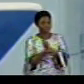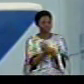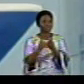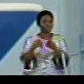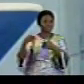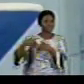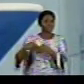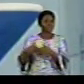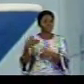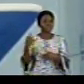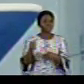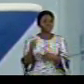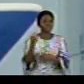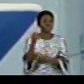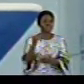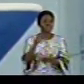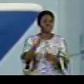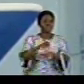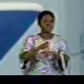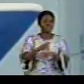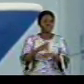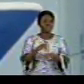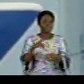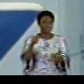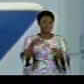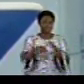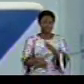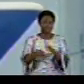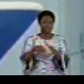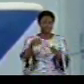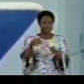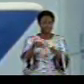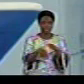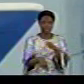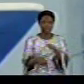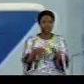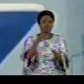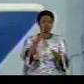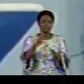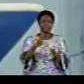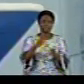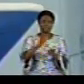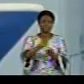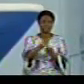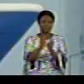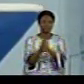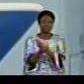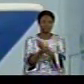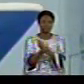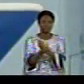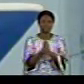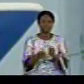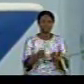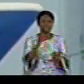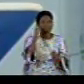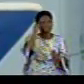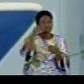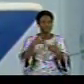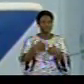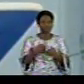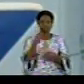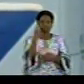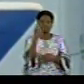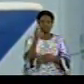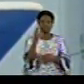The legs were twisted. He had two crutches. And even with the